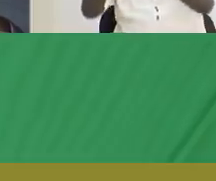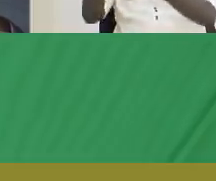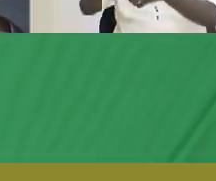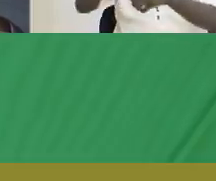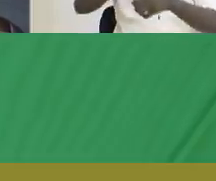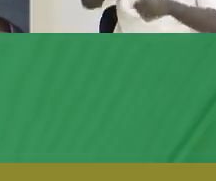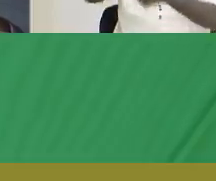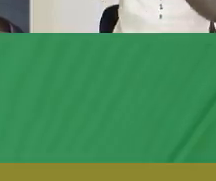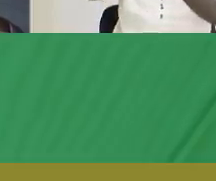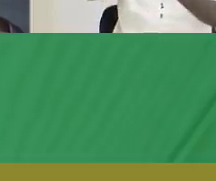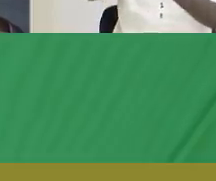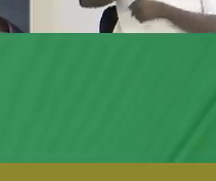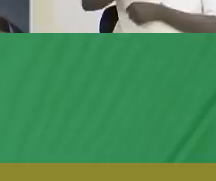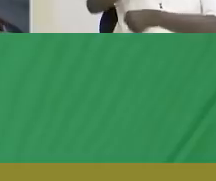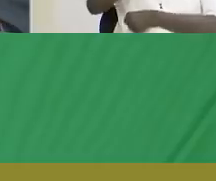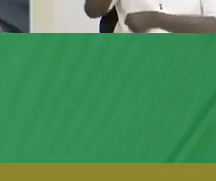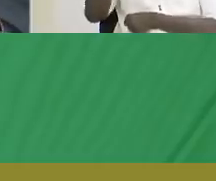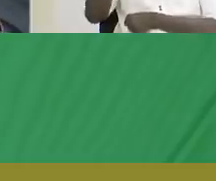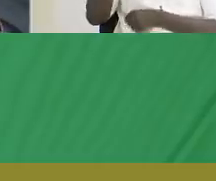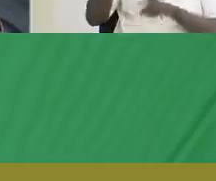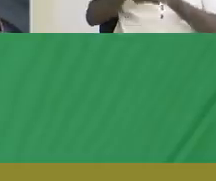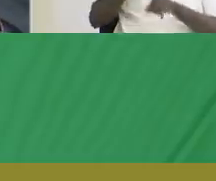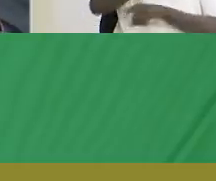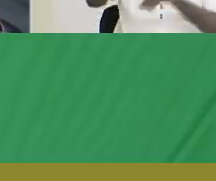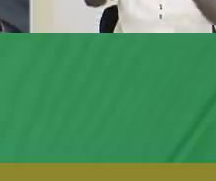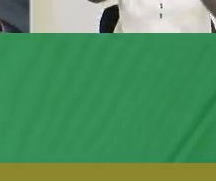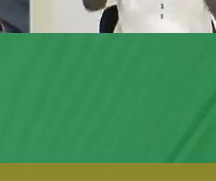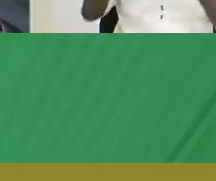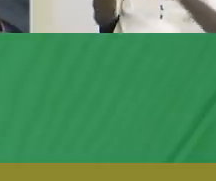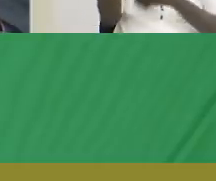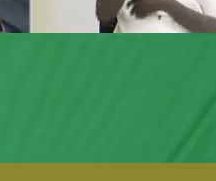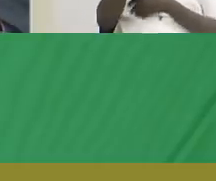my mother of all people? I am not accepting this.